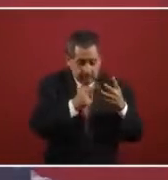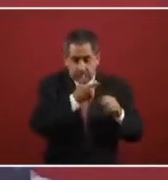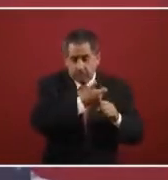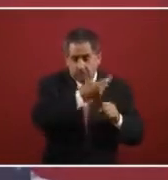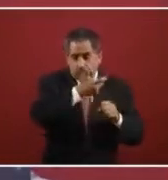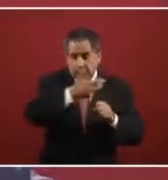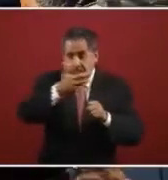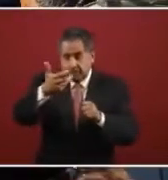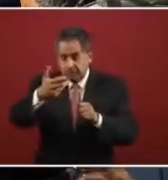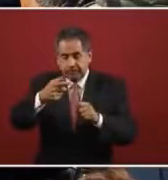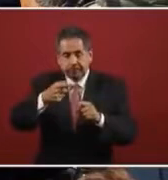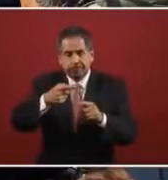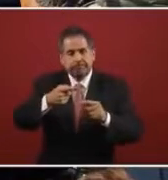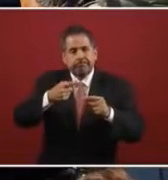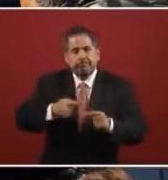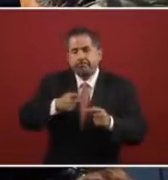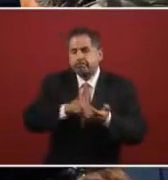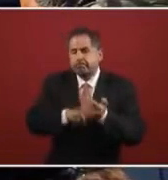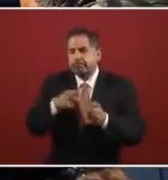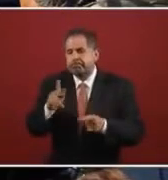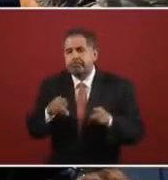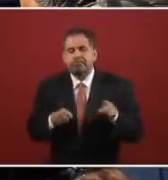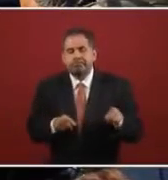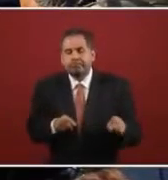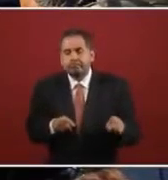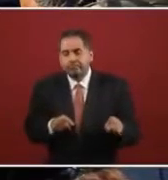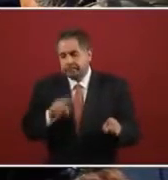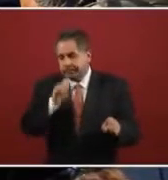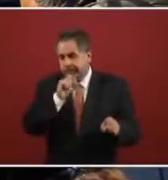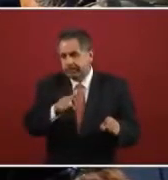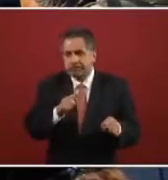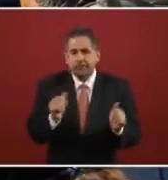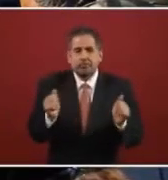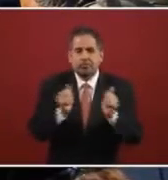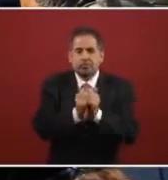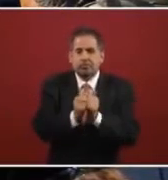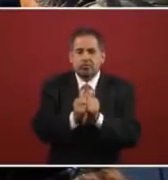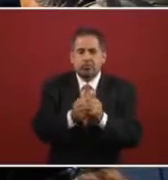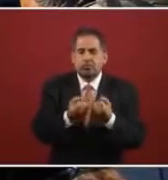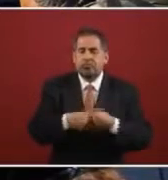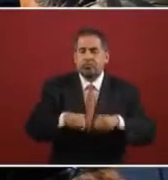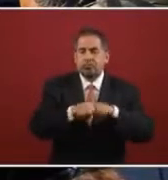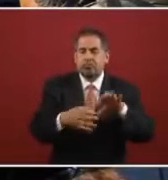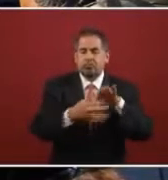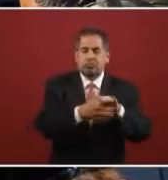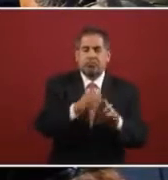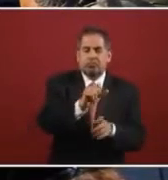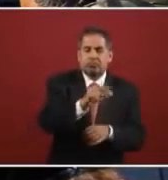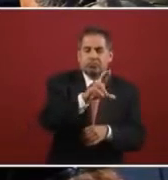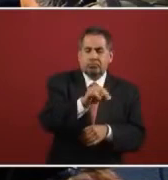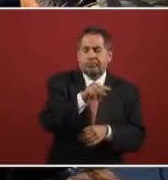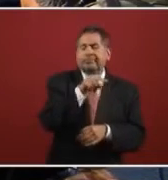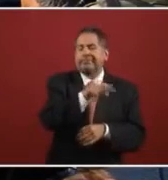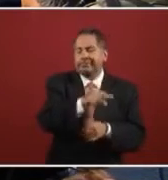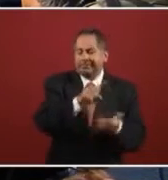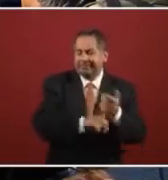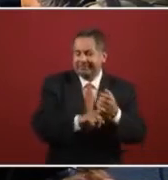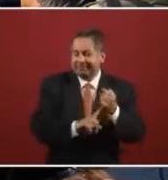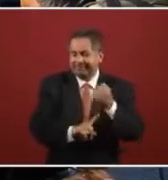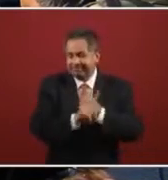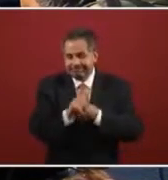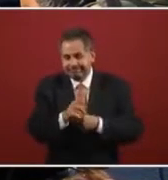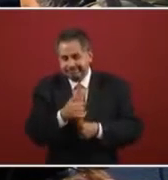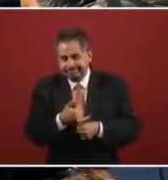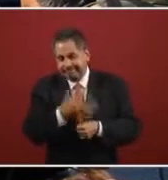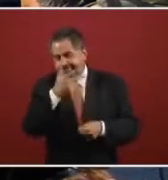be las in más this list caras, as one of the pero expensive como ones, también tiene con la but franquicia also has de the Arco, ahí franchise es of donde nos pudo Arco. demostrar,